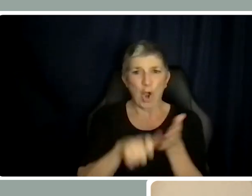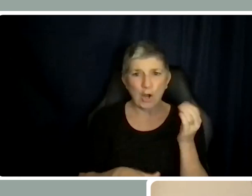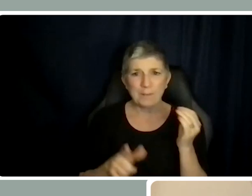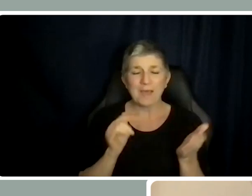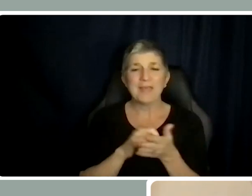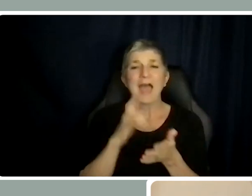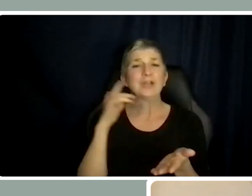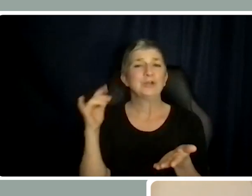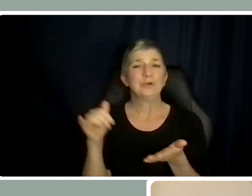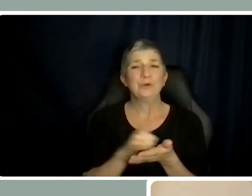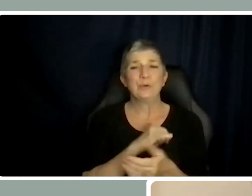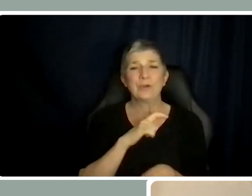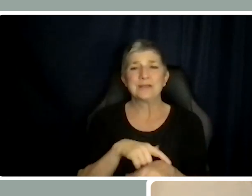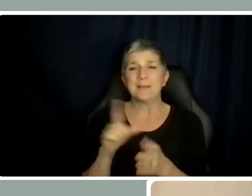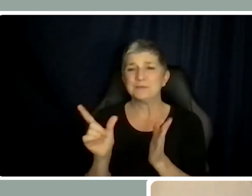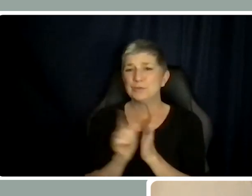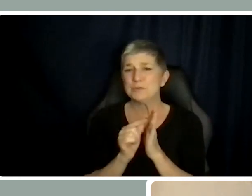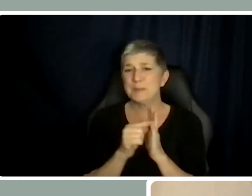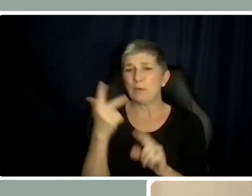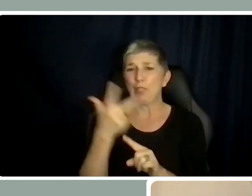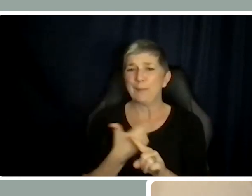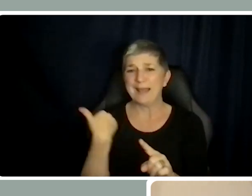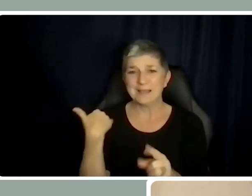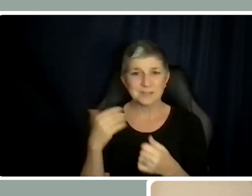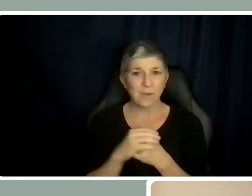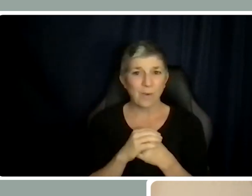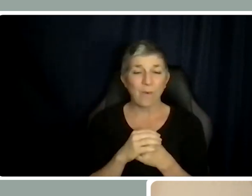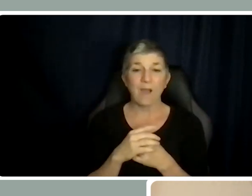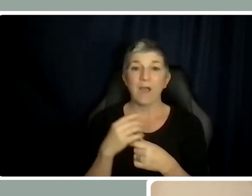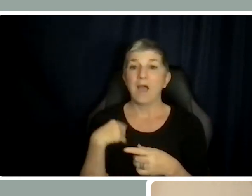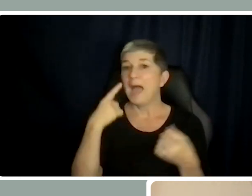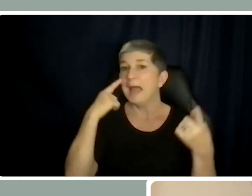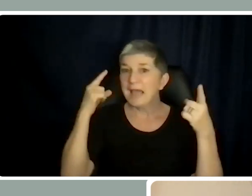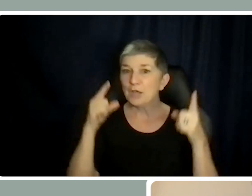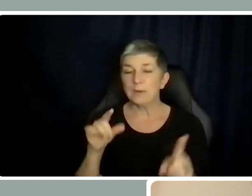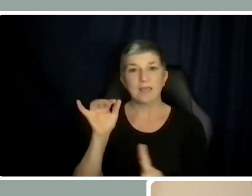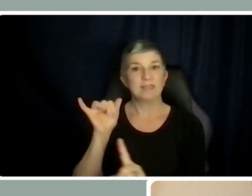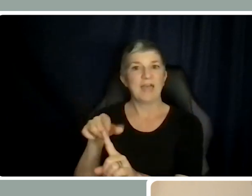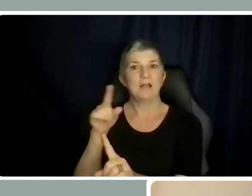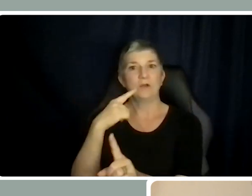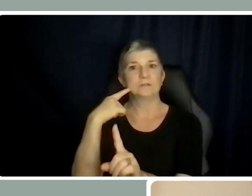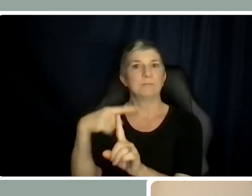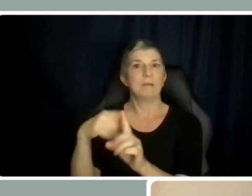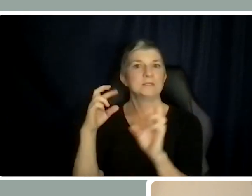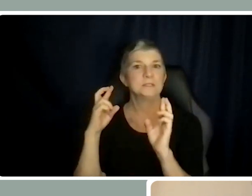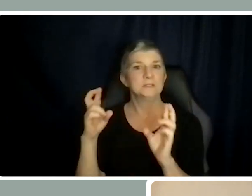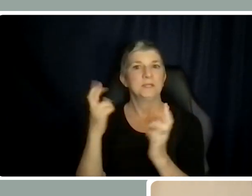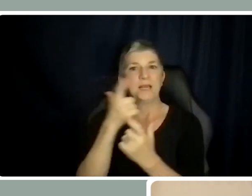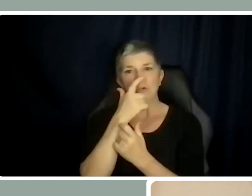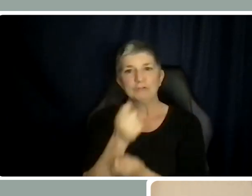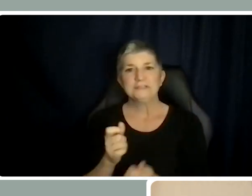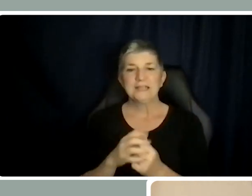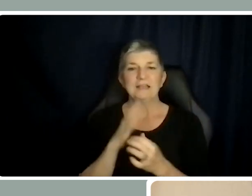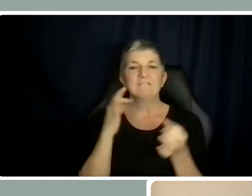New York Times, like 3 days ago or something like that, and I totally agree. That looks promising and interesting